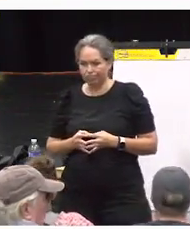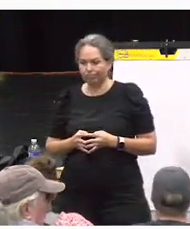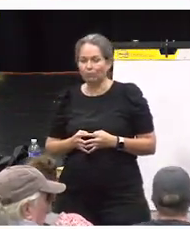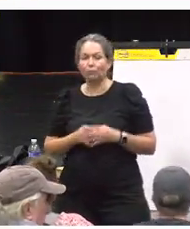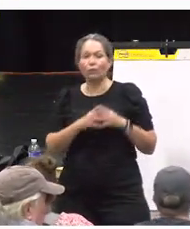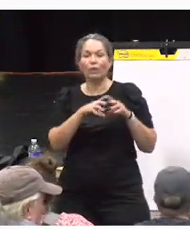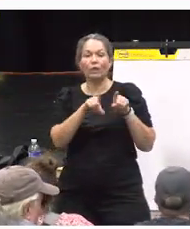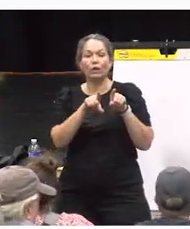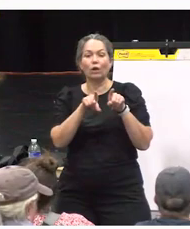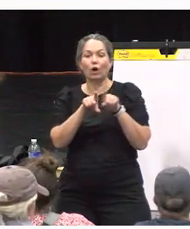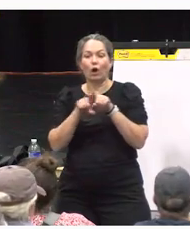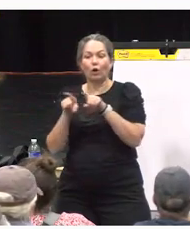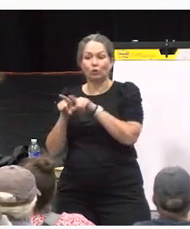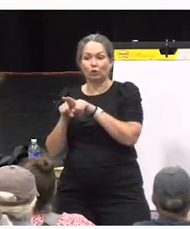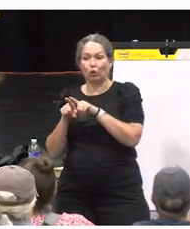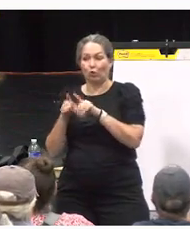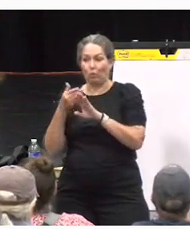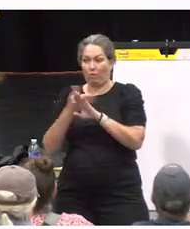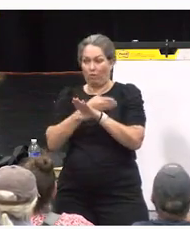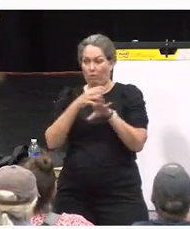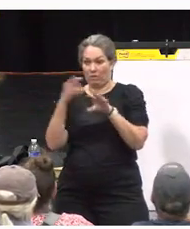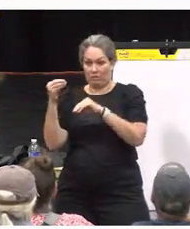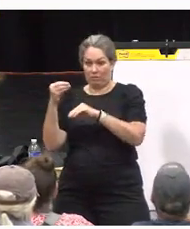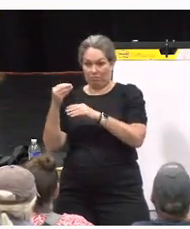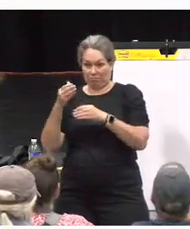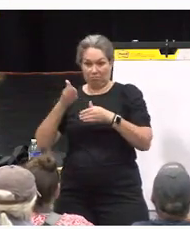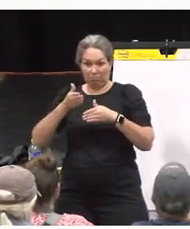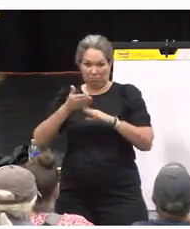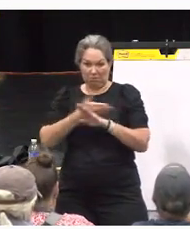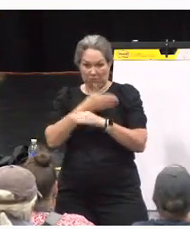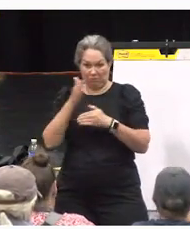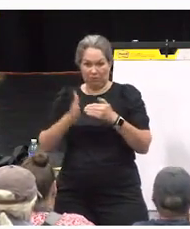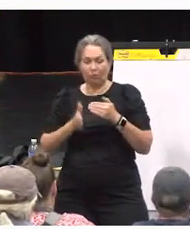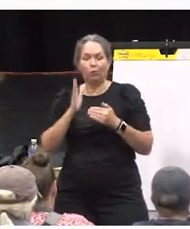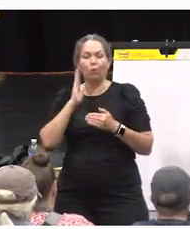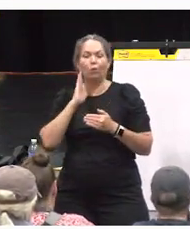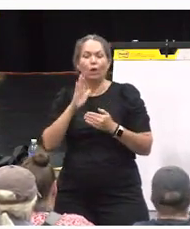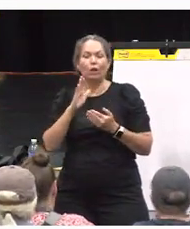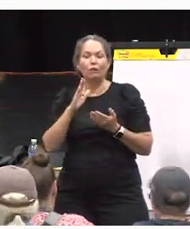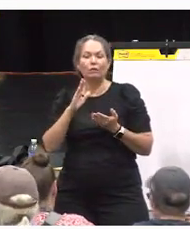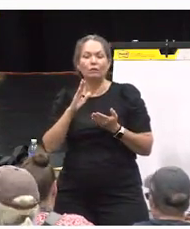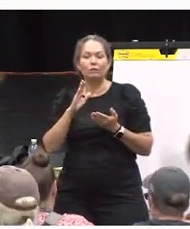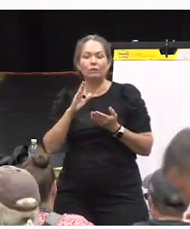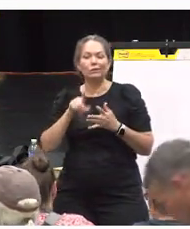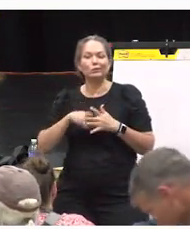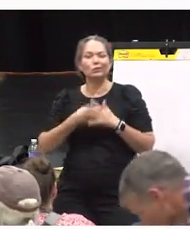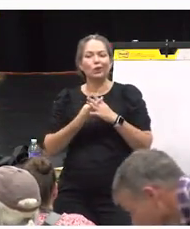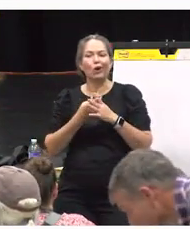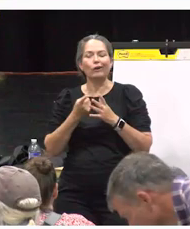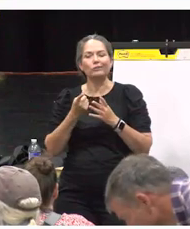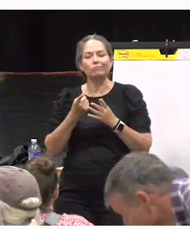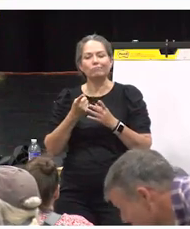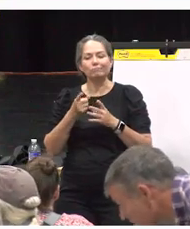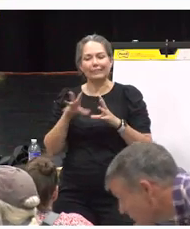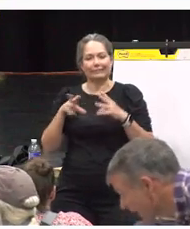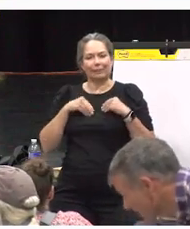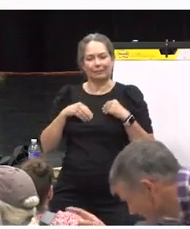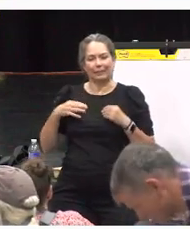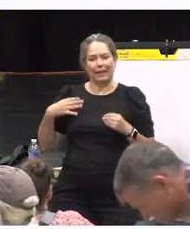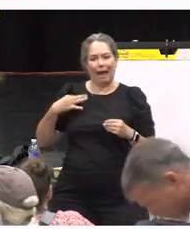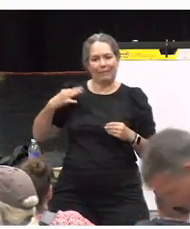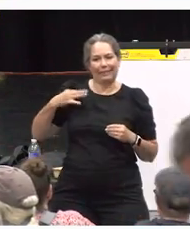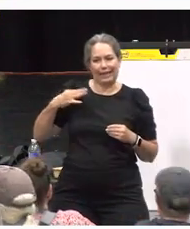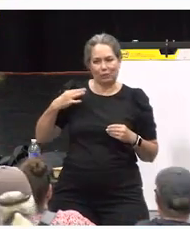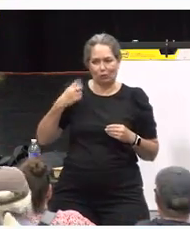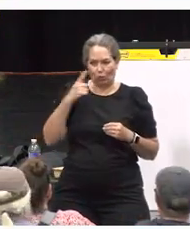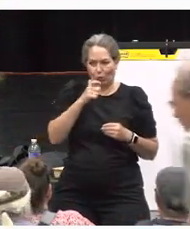We'll also, at the end of the evening, talk about how we're going to begin to take applications to be on the commission, and we'll walk